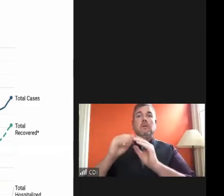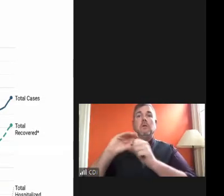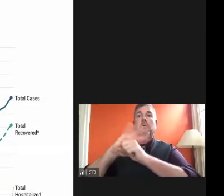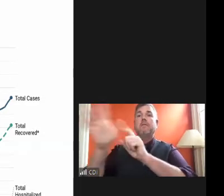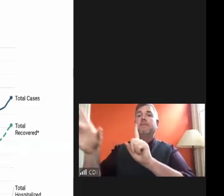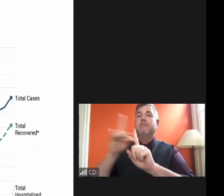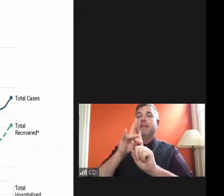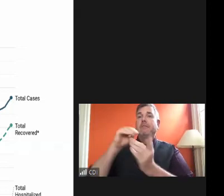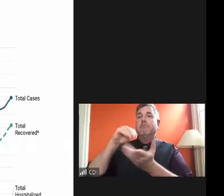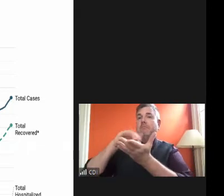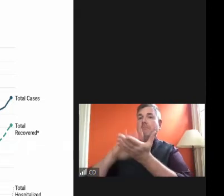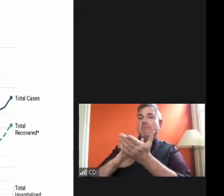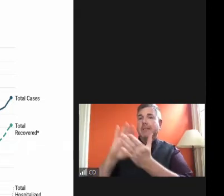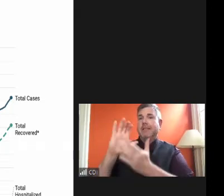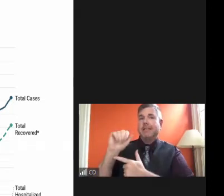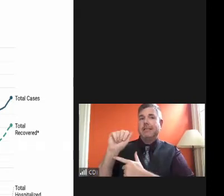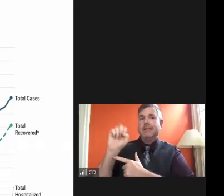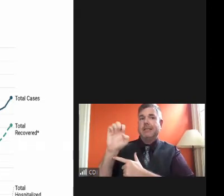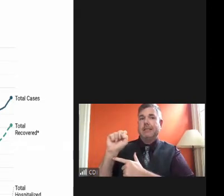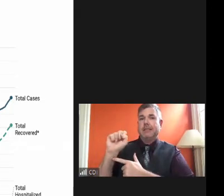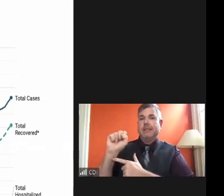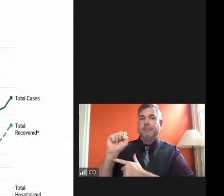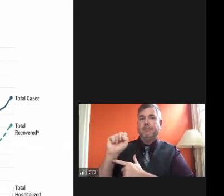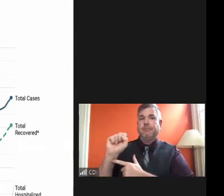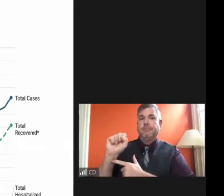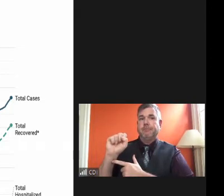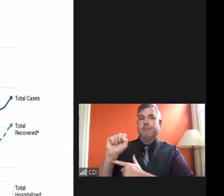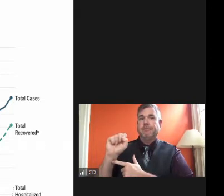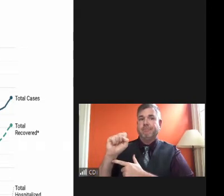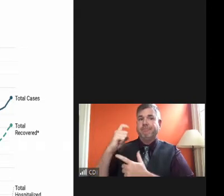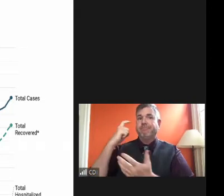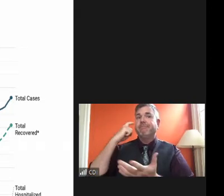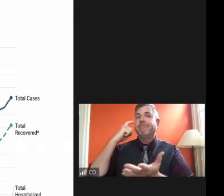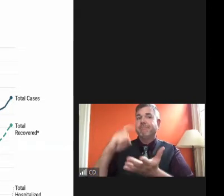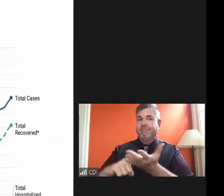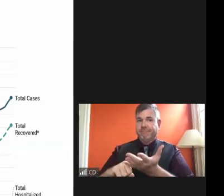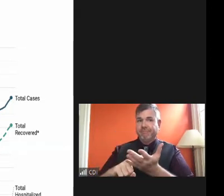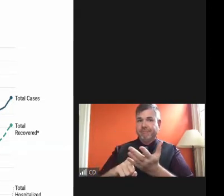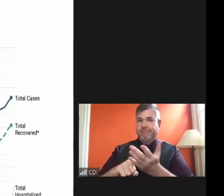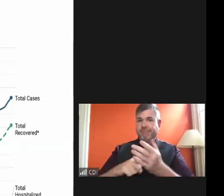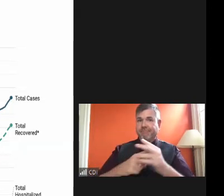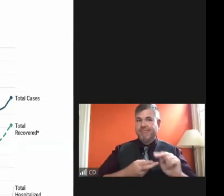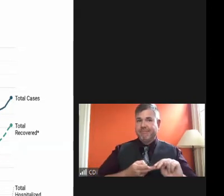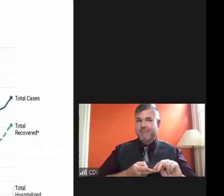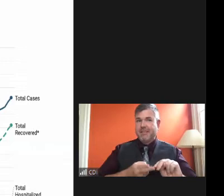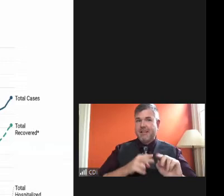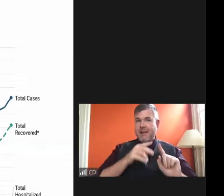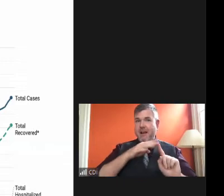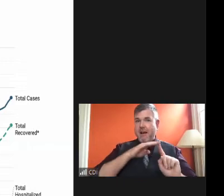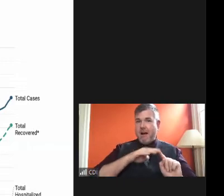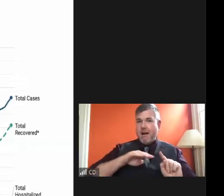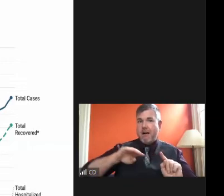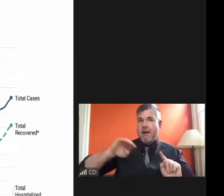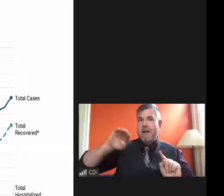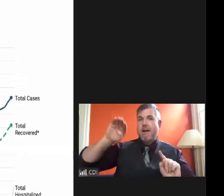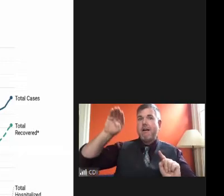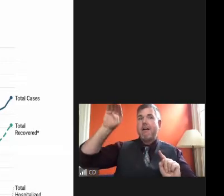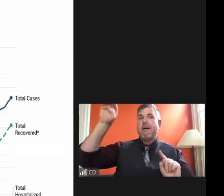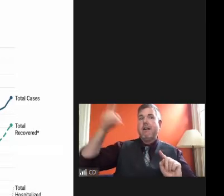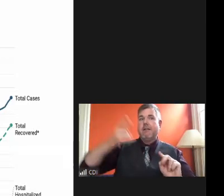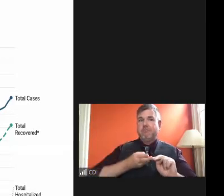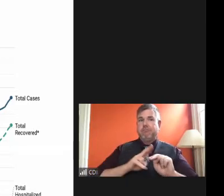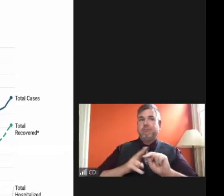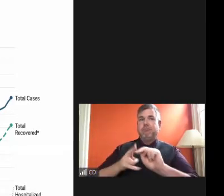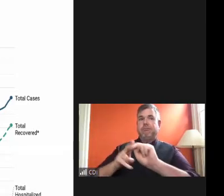just a continuing acceleration. If you just see the arc of that curve, the curve is obviously rising because we have more